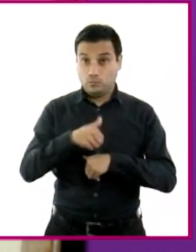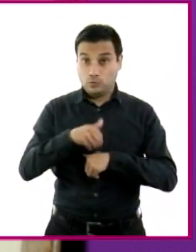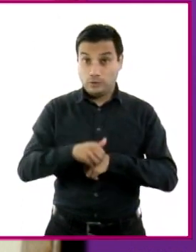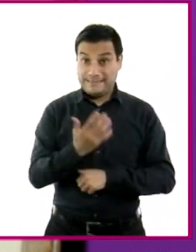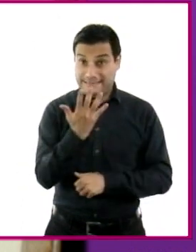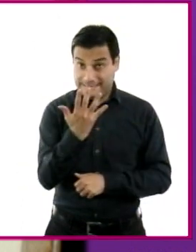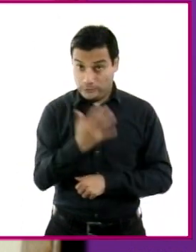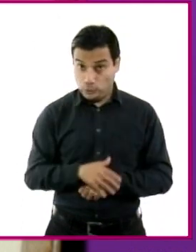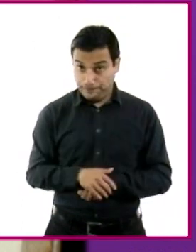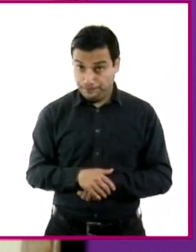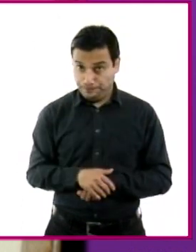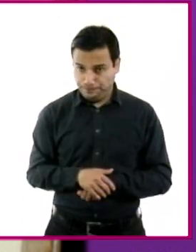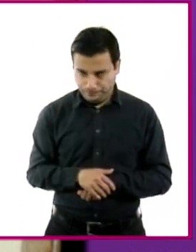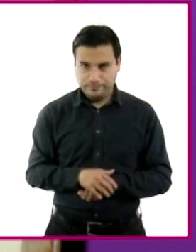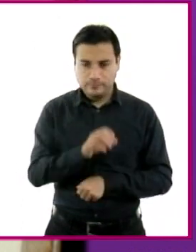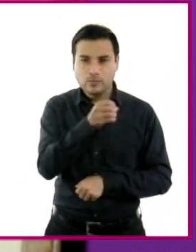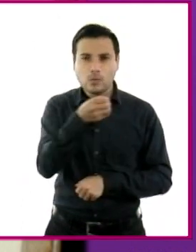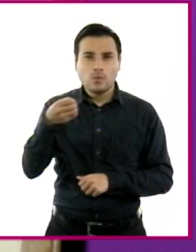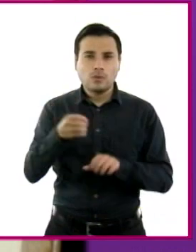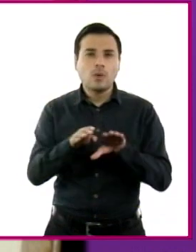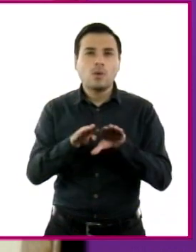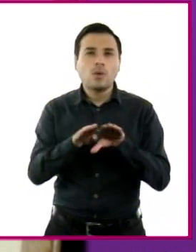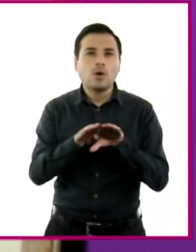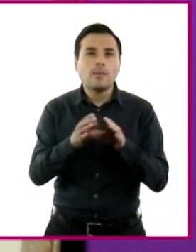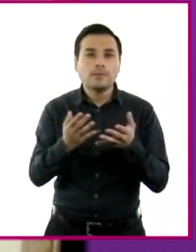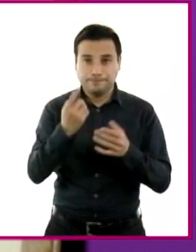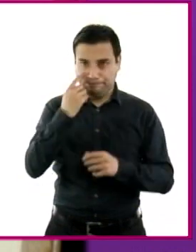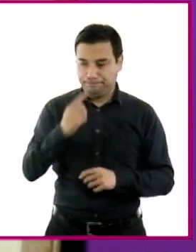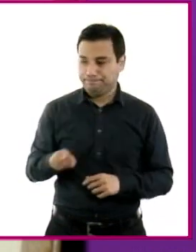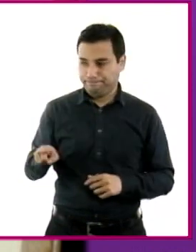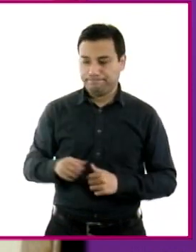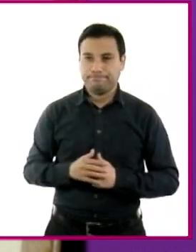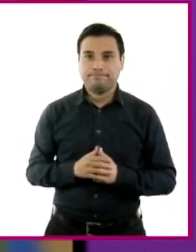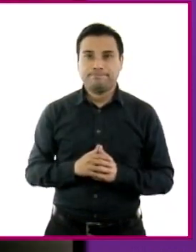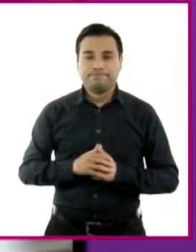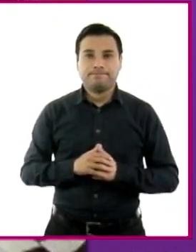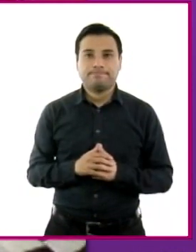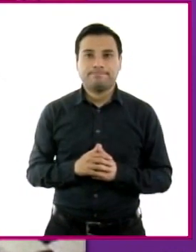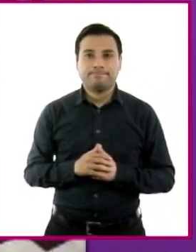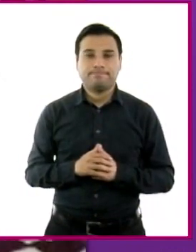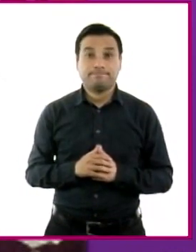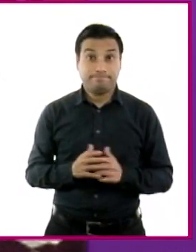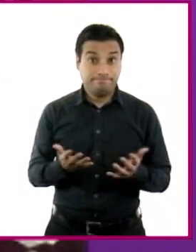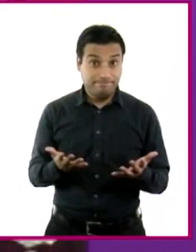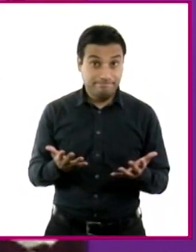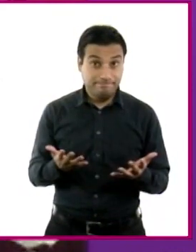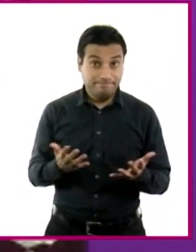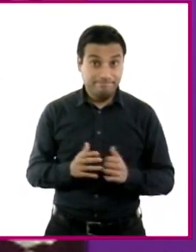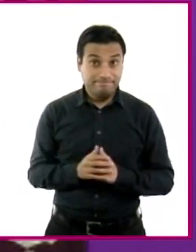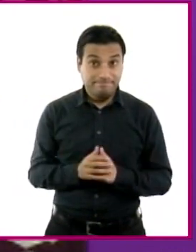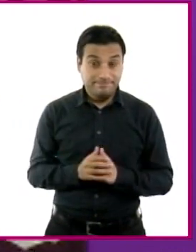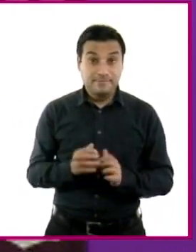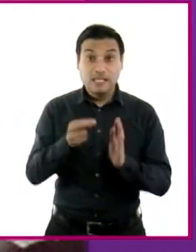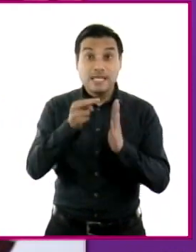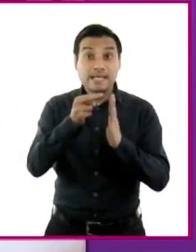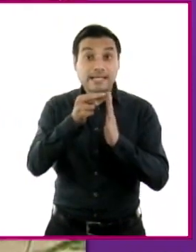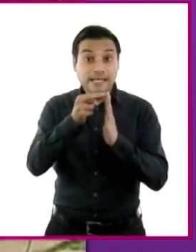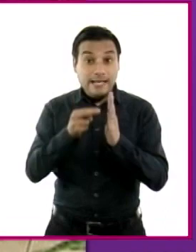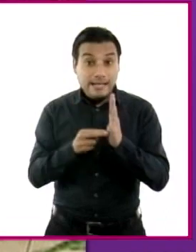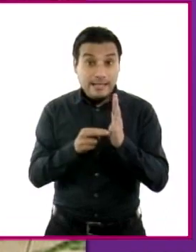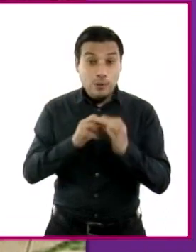Students mustn't smoke in the classroom. All the rules